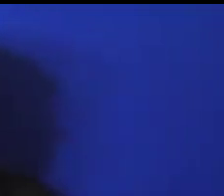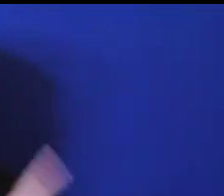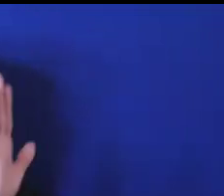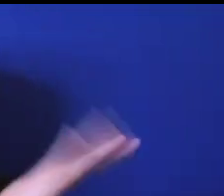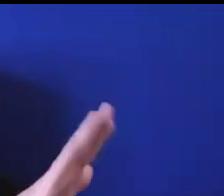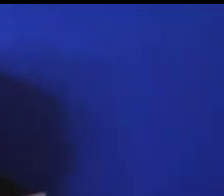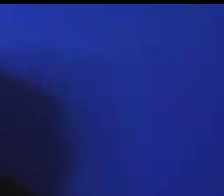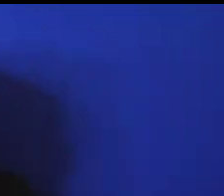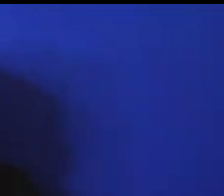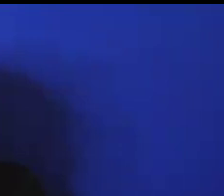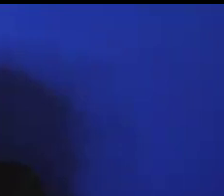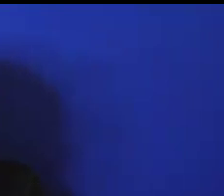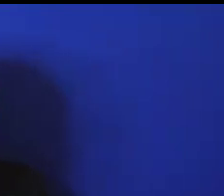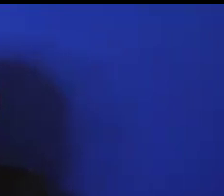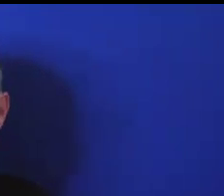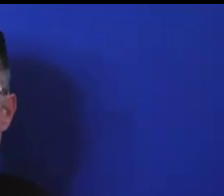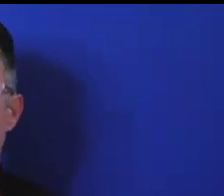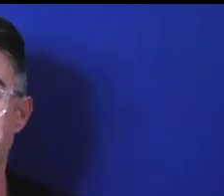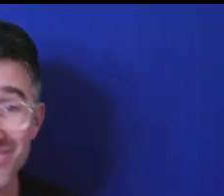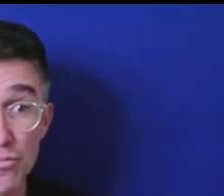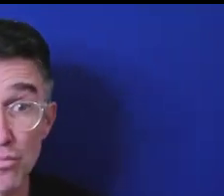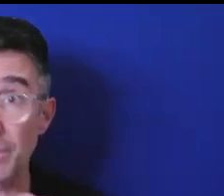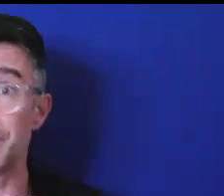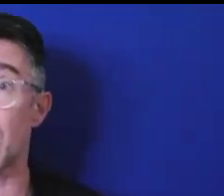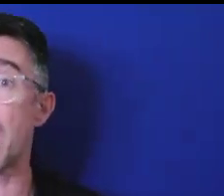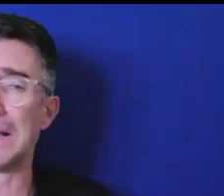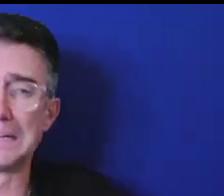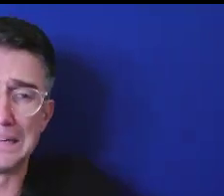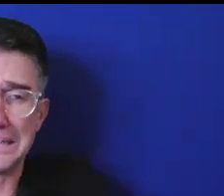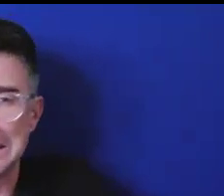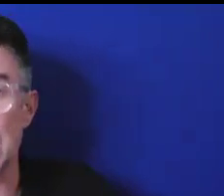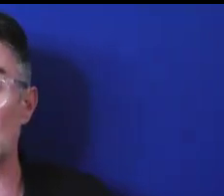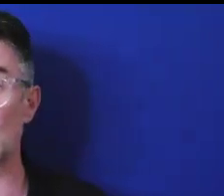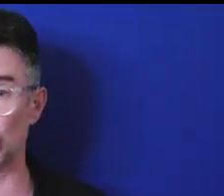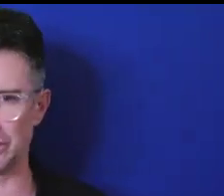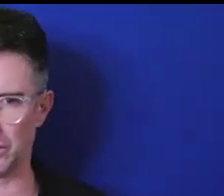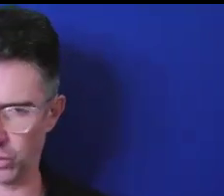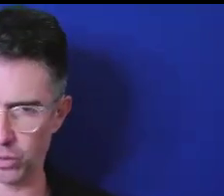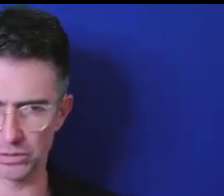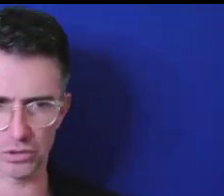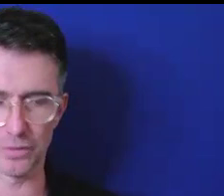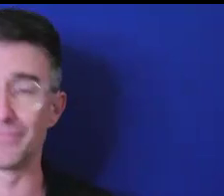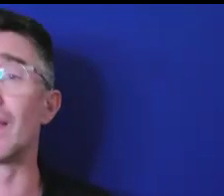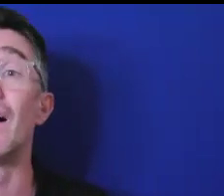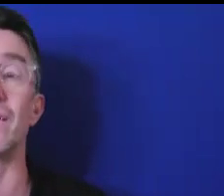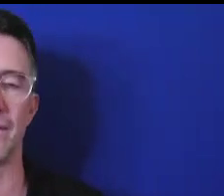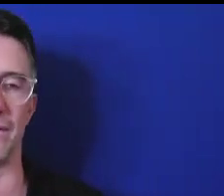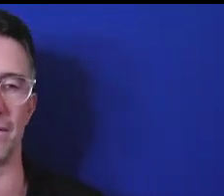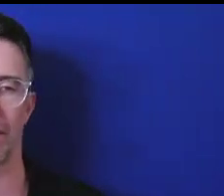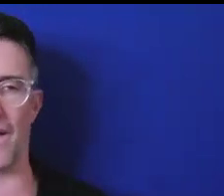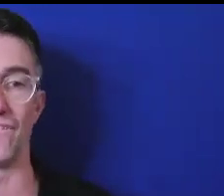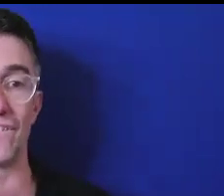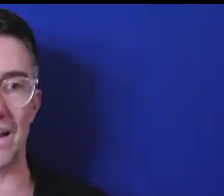at local level. So some countries like Vietnam, Fiji, but also Cambodia have decided to take